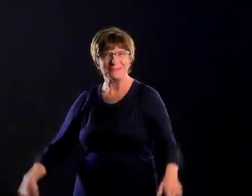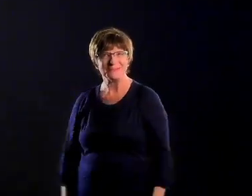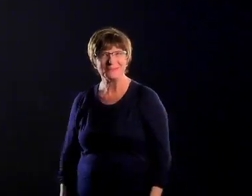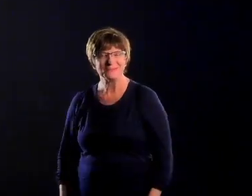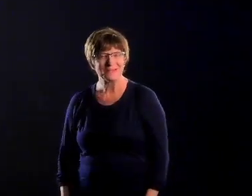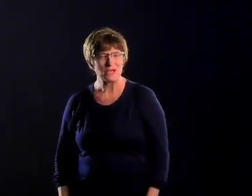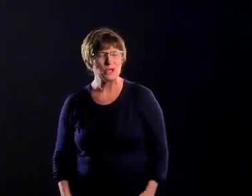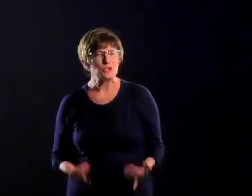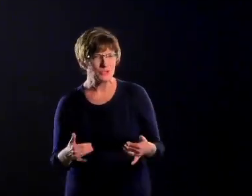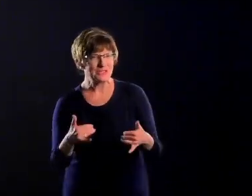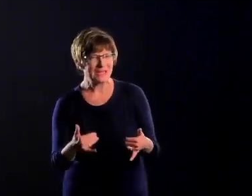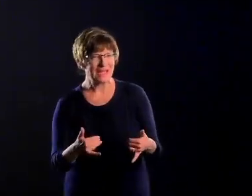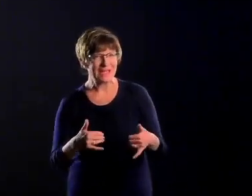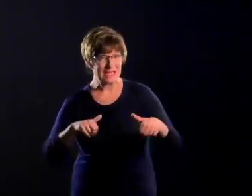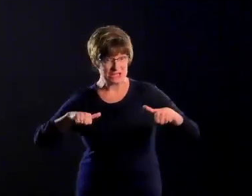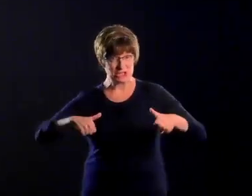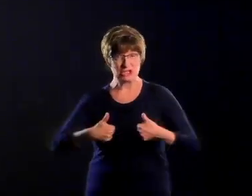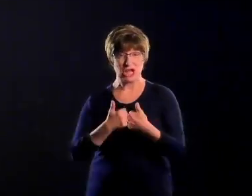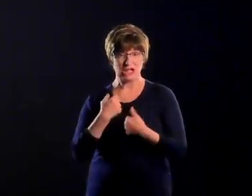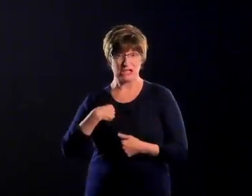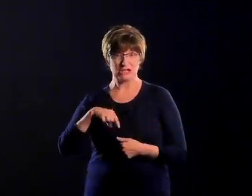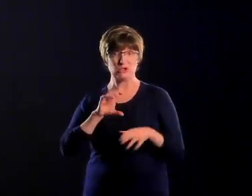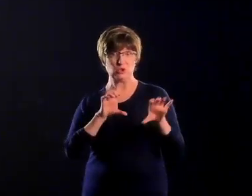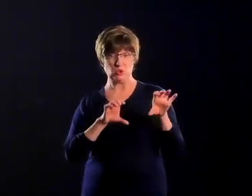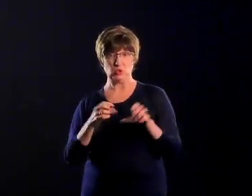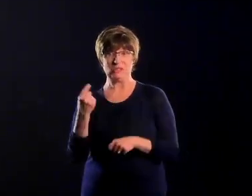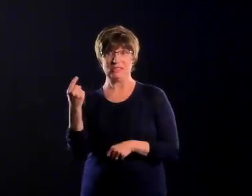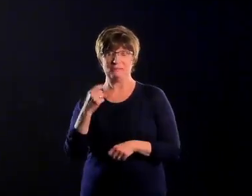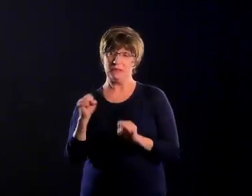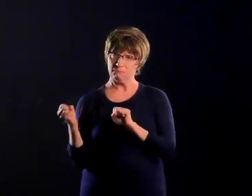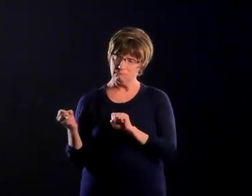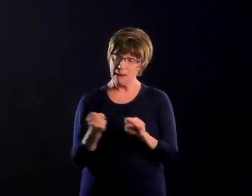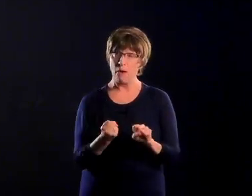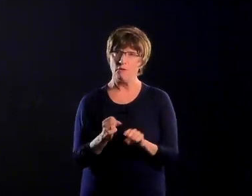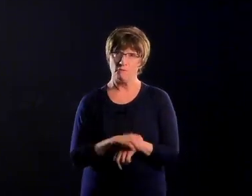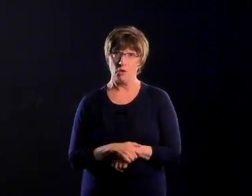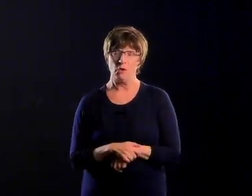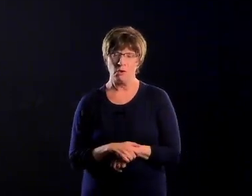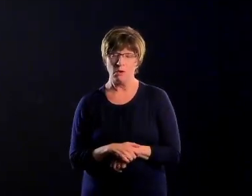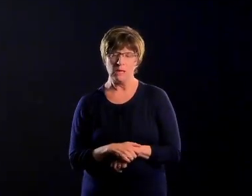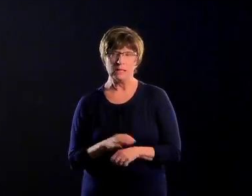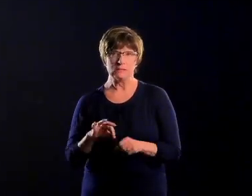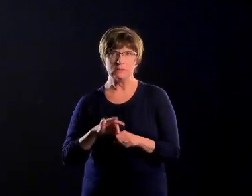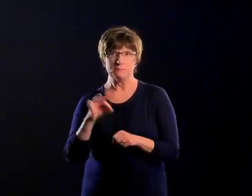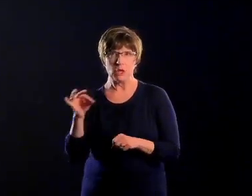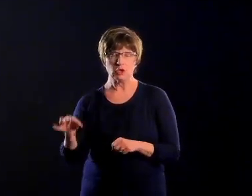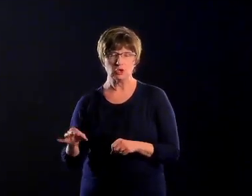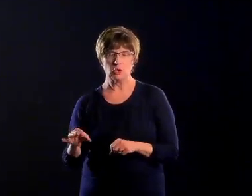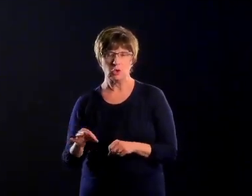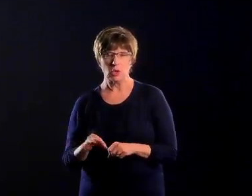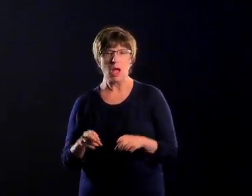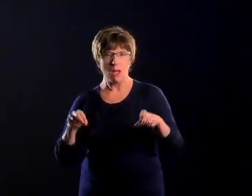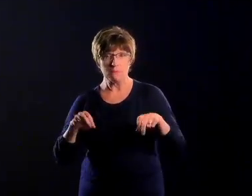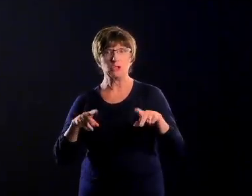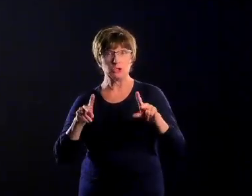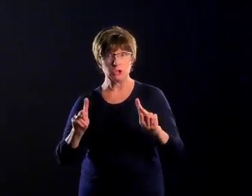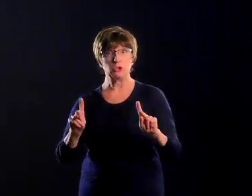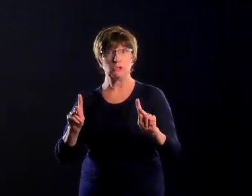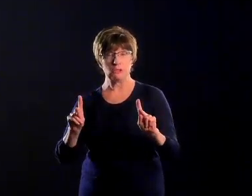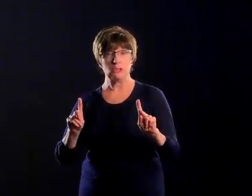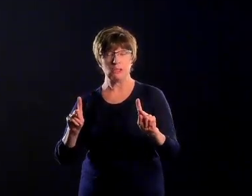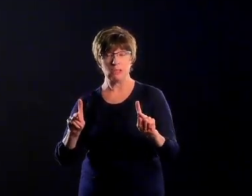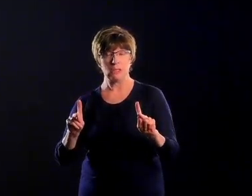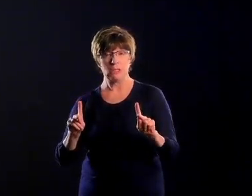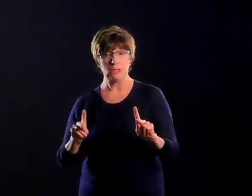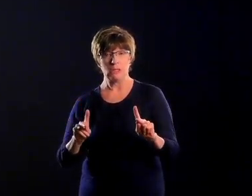challenge us to do something very powerful, very spiritual, and an opportunity to